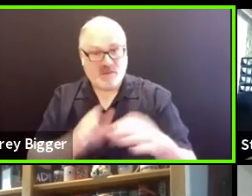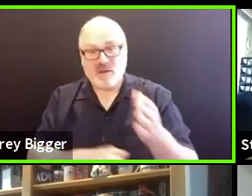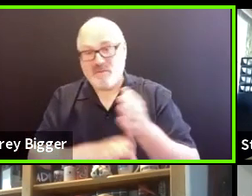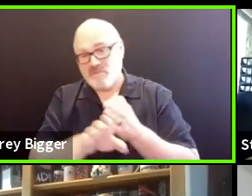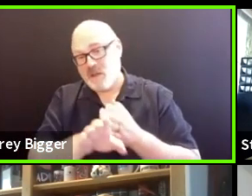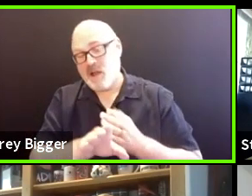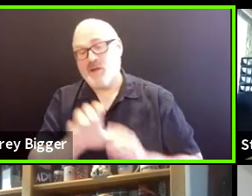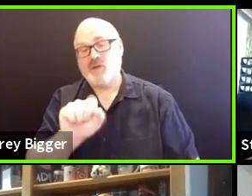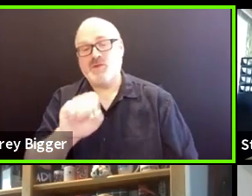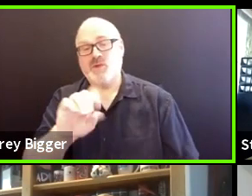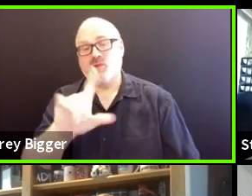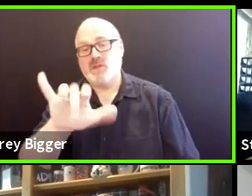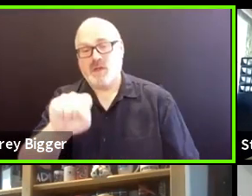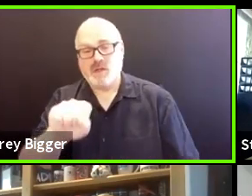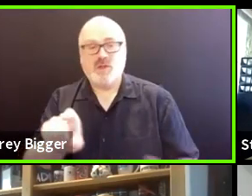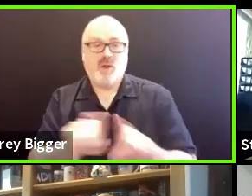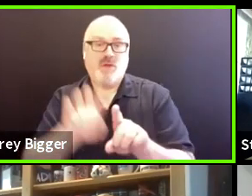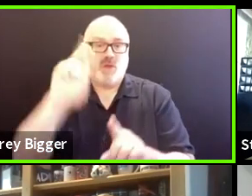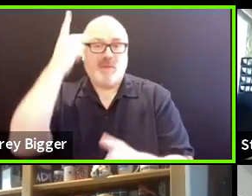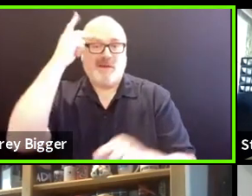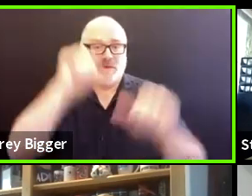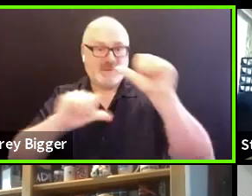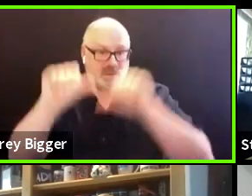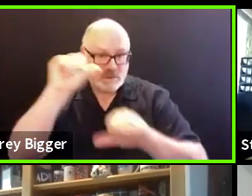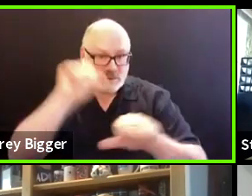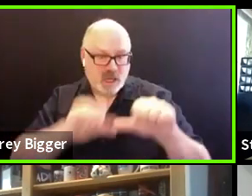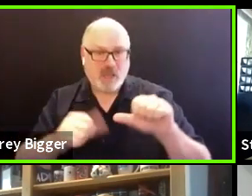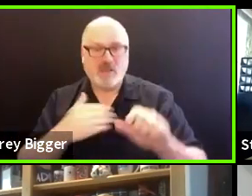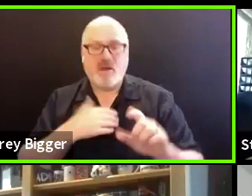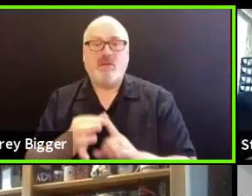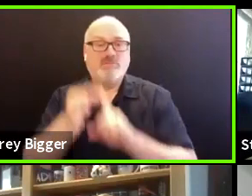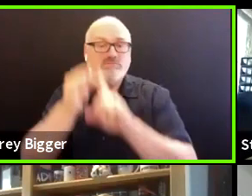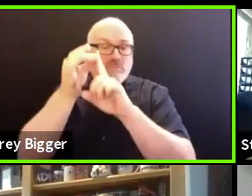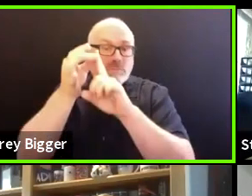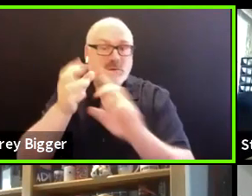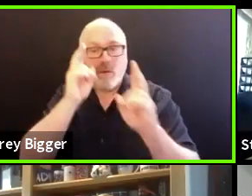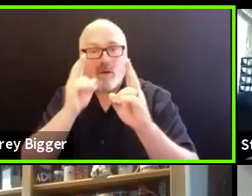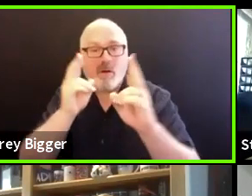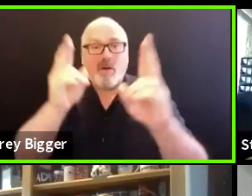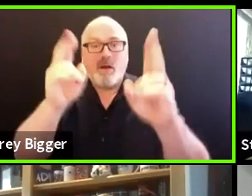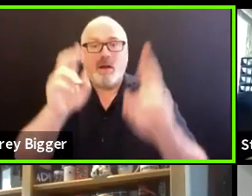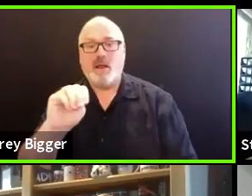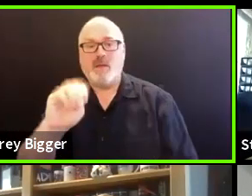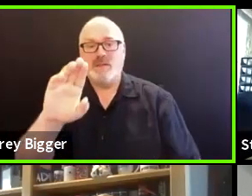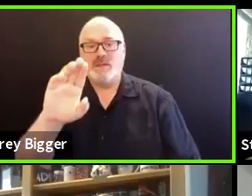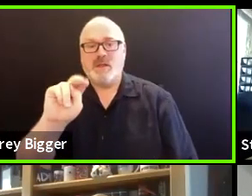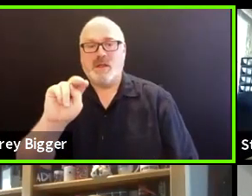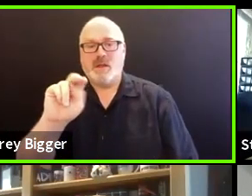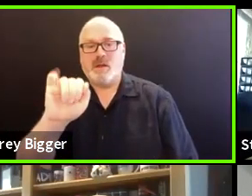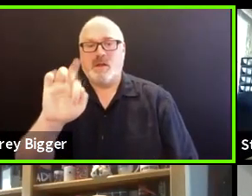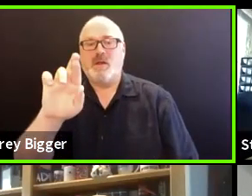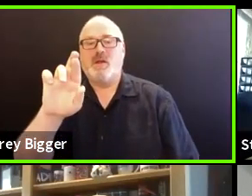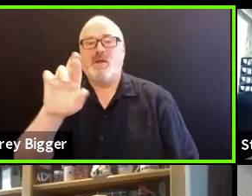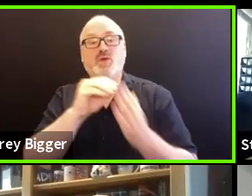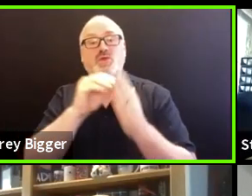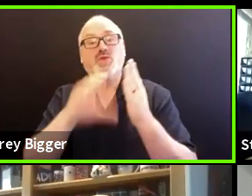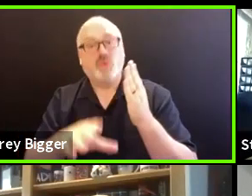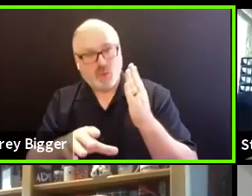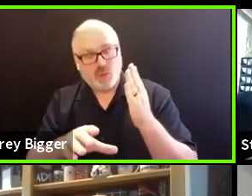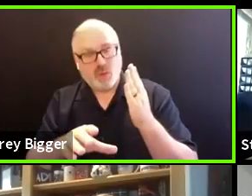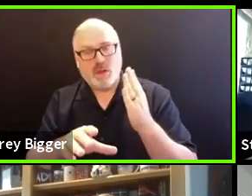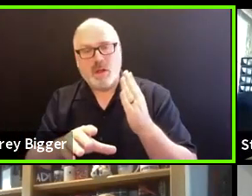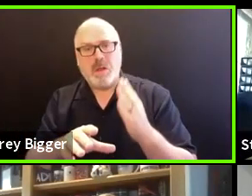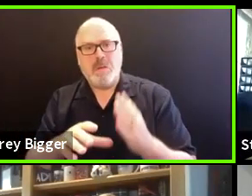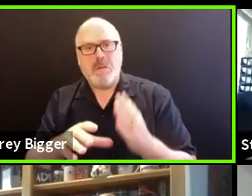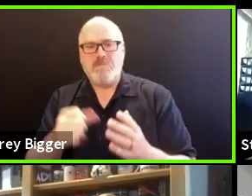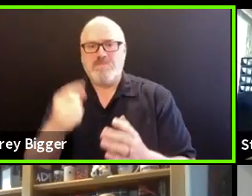and political science. And she also had the distinction of being honored as a McNair Scholar. And she has spent the last